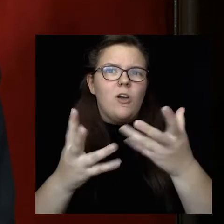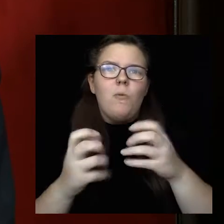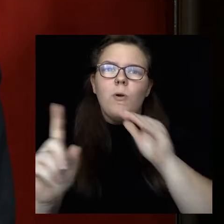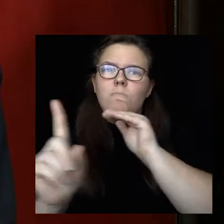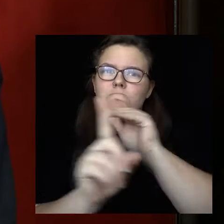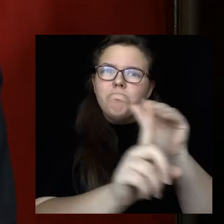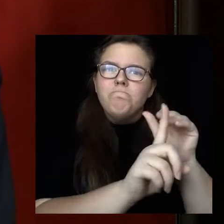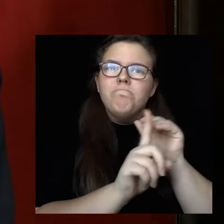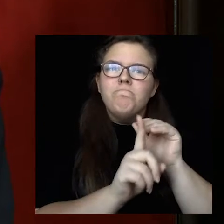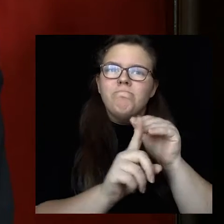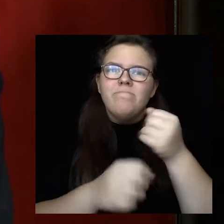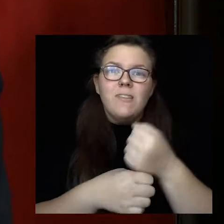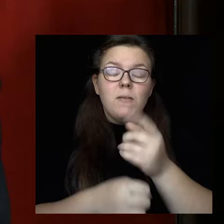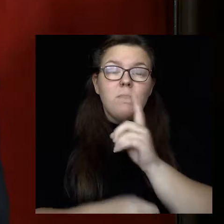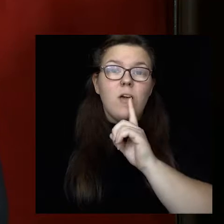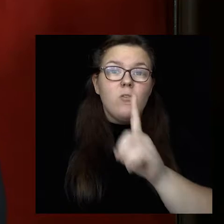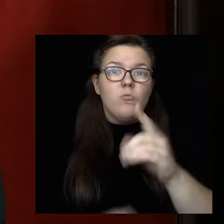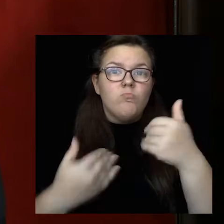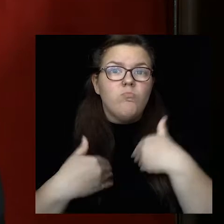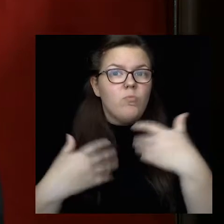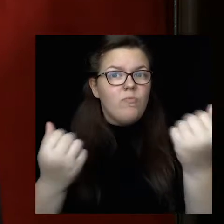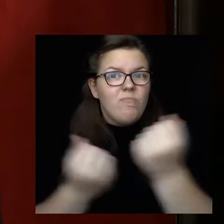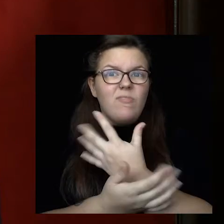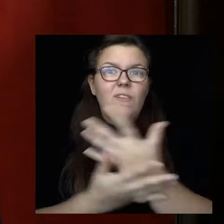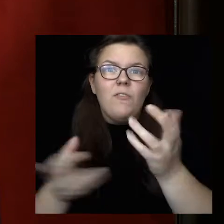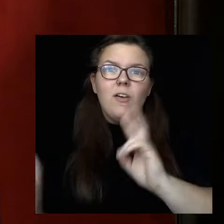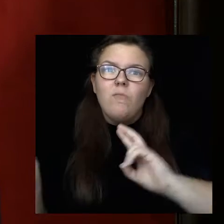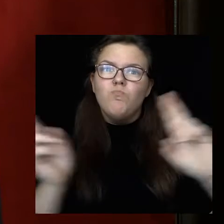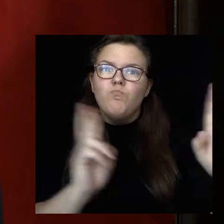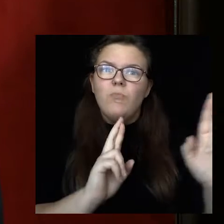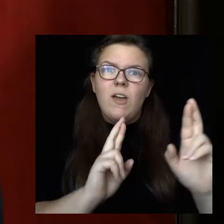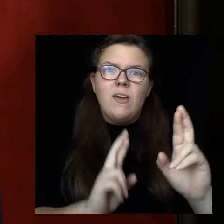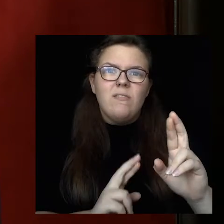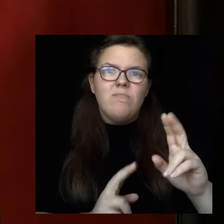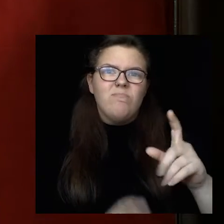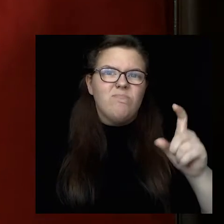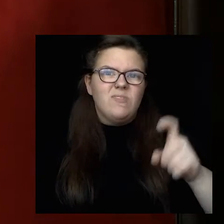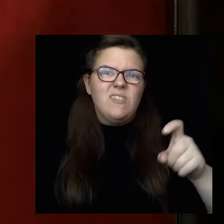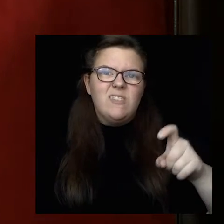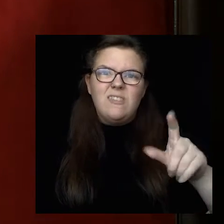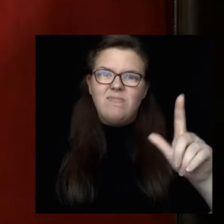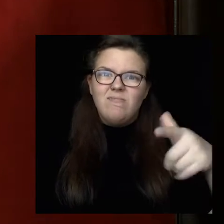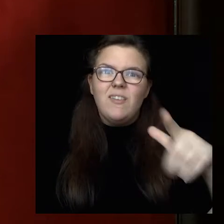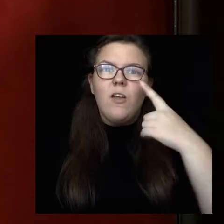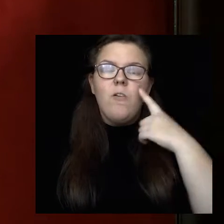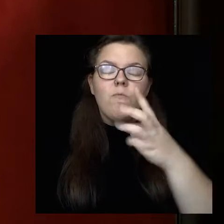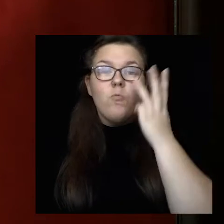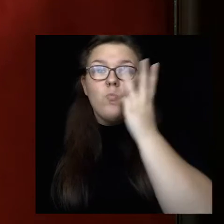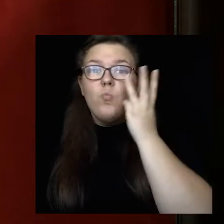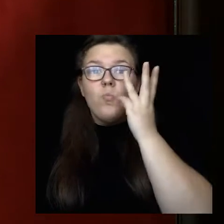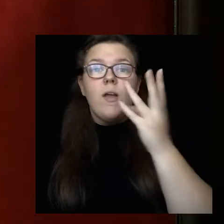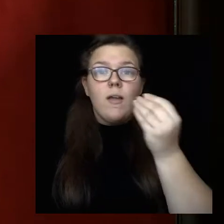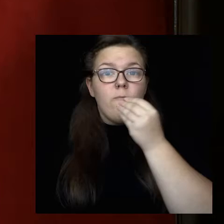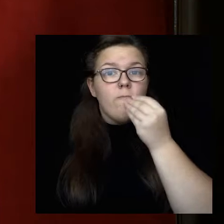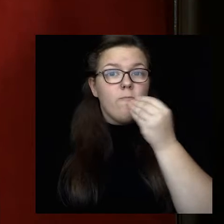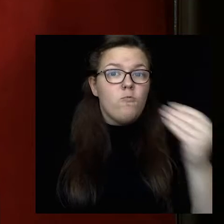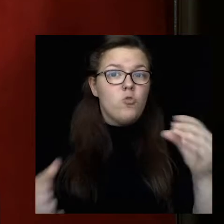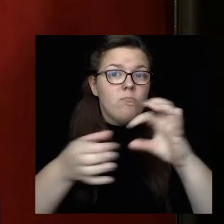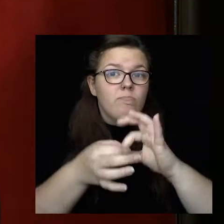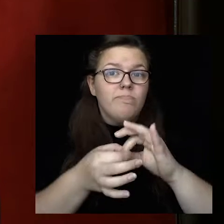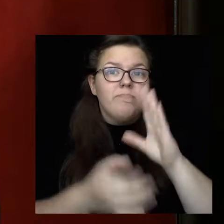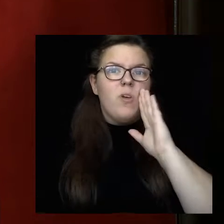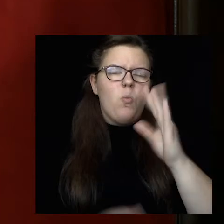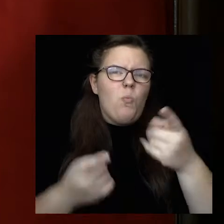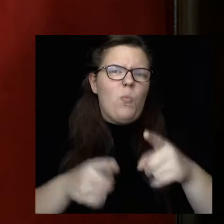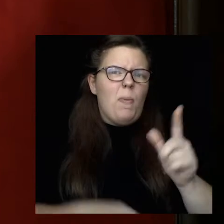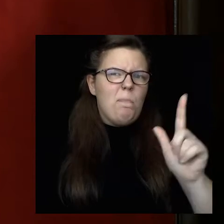to remind you to make certain that you have everything on hand that you'll need for our wine and food pairing, which will be happening a little